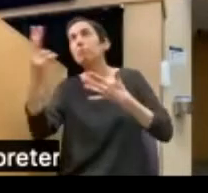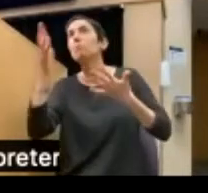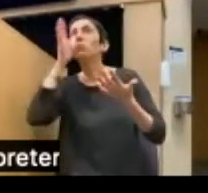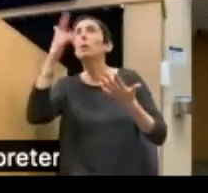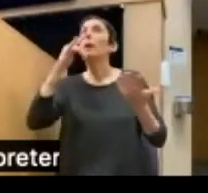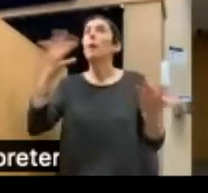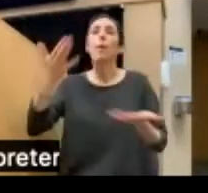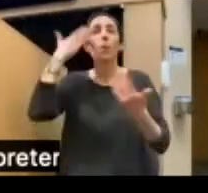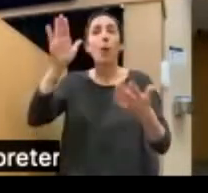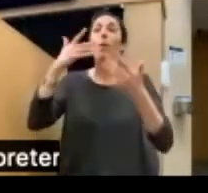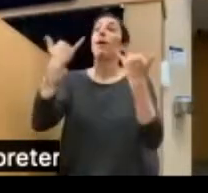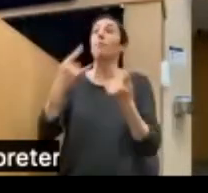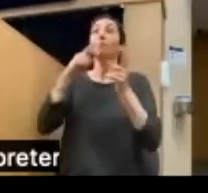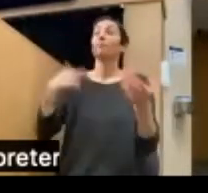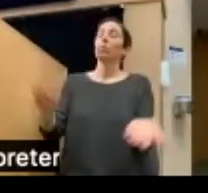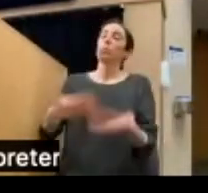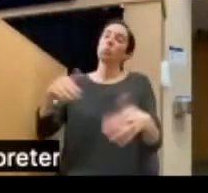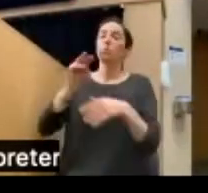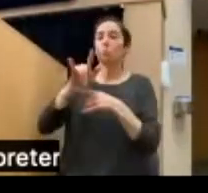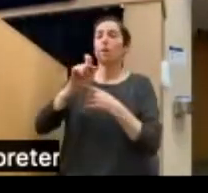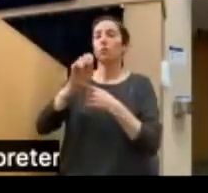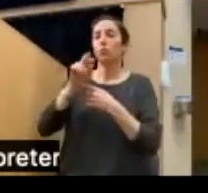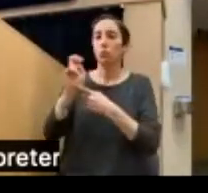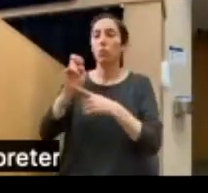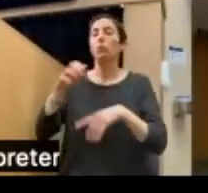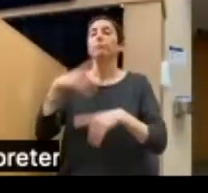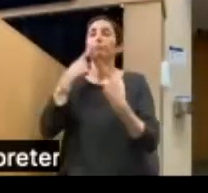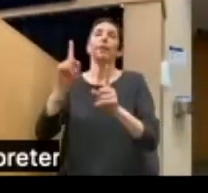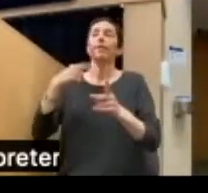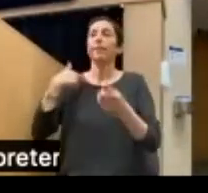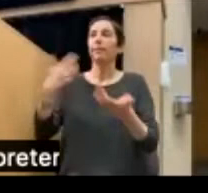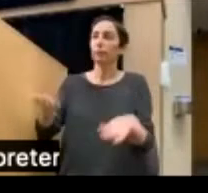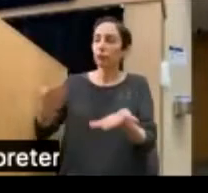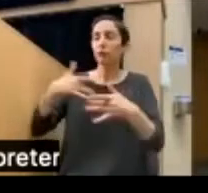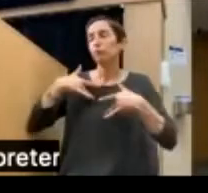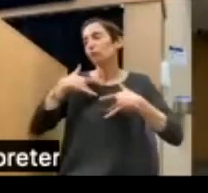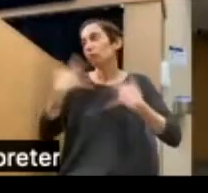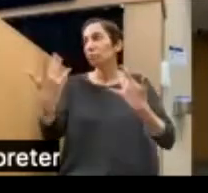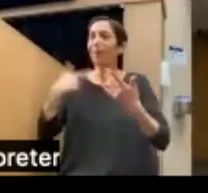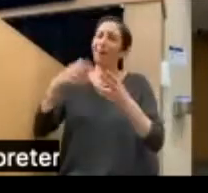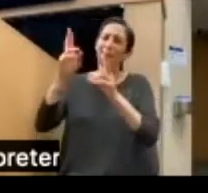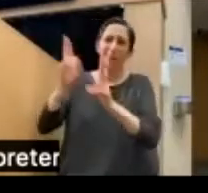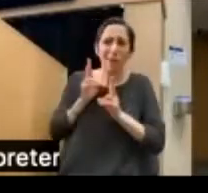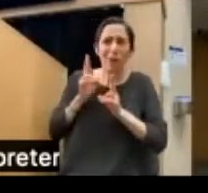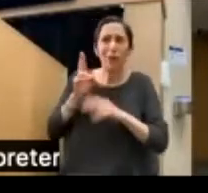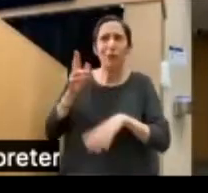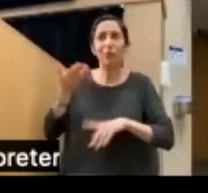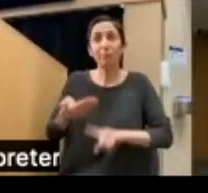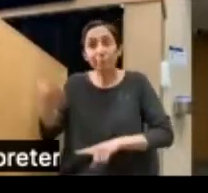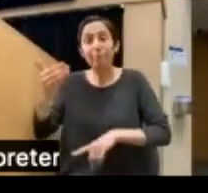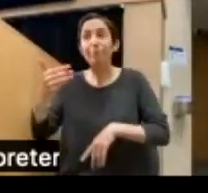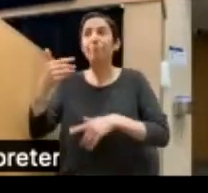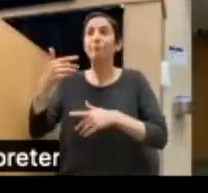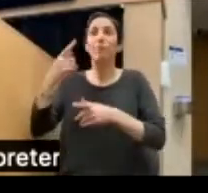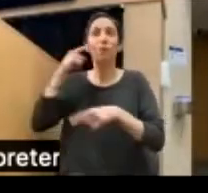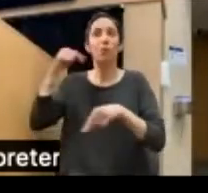But here we are, and it's really such a treat to be here and such an honor too. Dr.